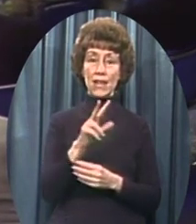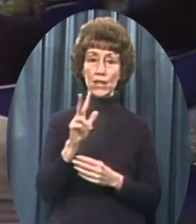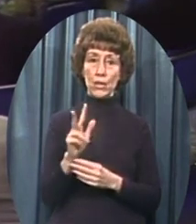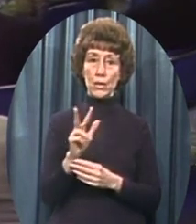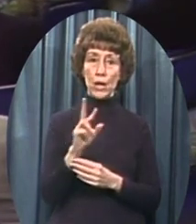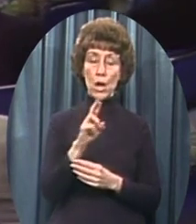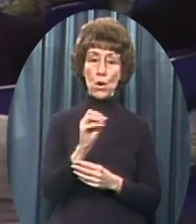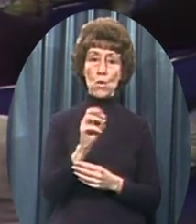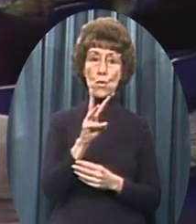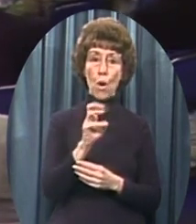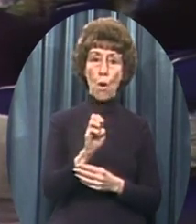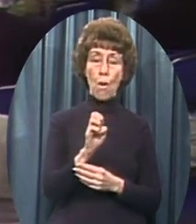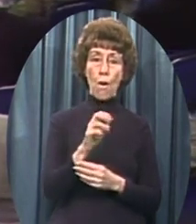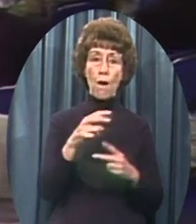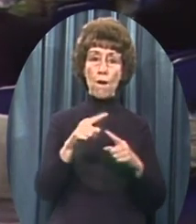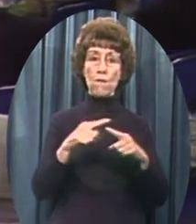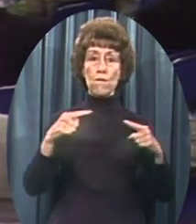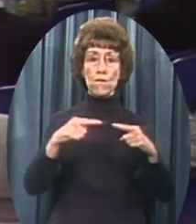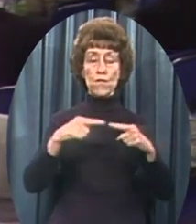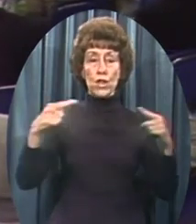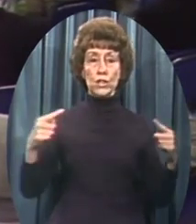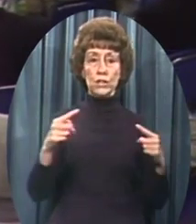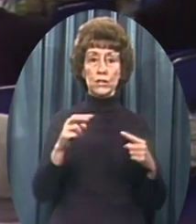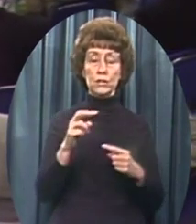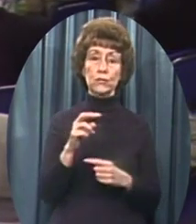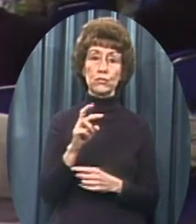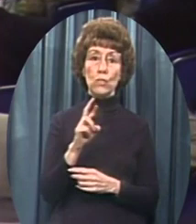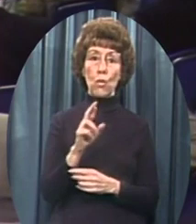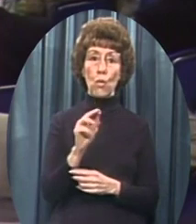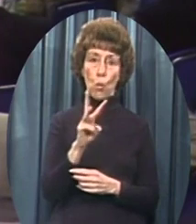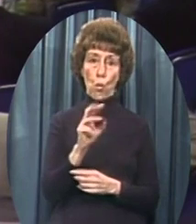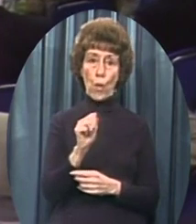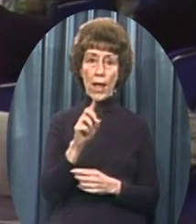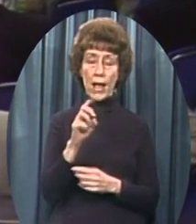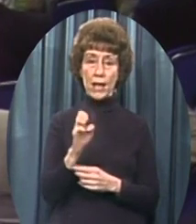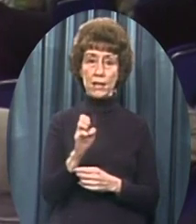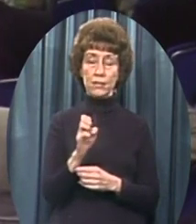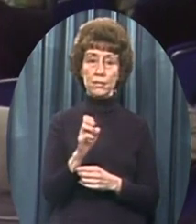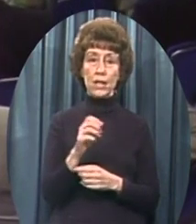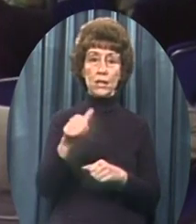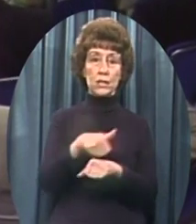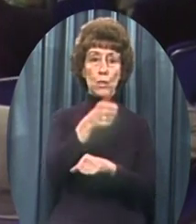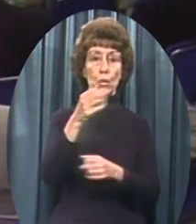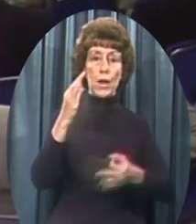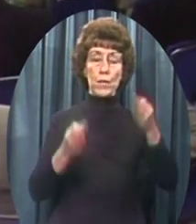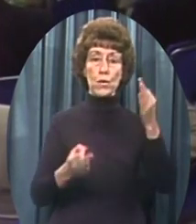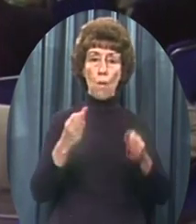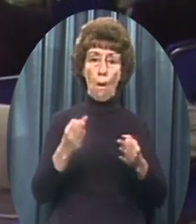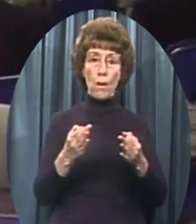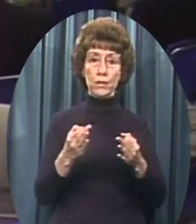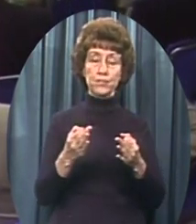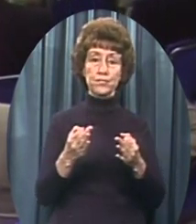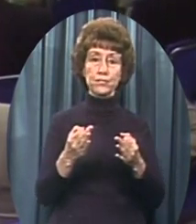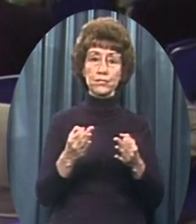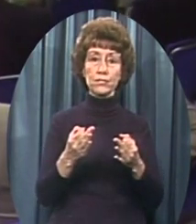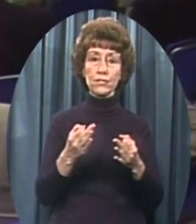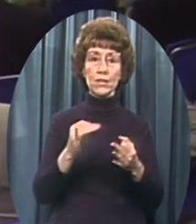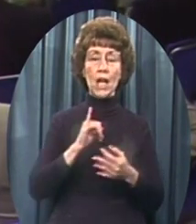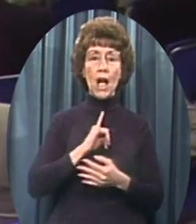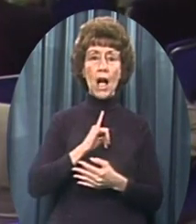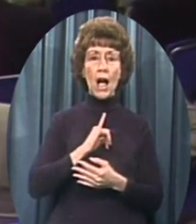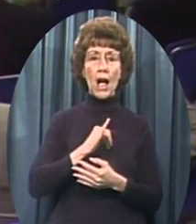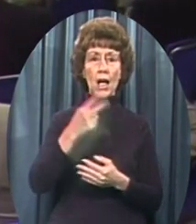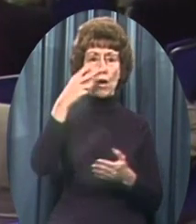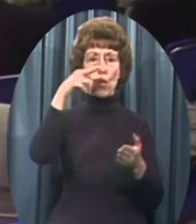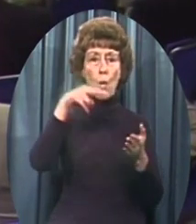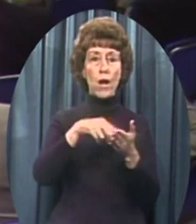Wade decision of the Supreme Court legalizing abortion on demand. That was not the first thing I'd watched what had happened in